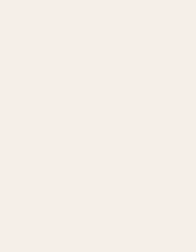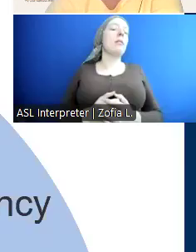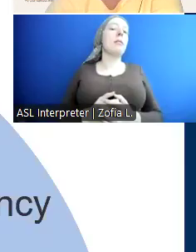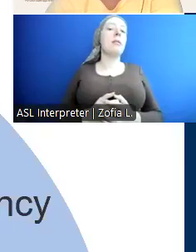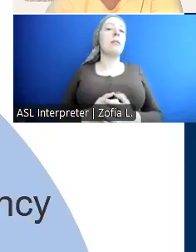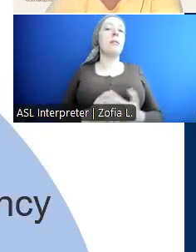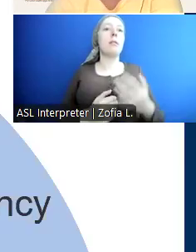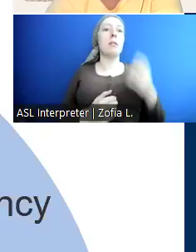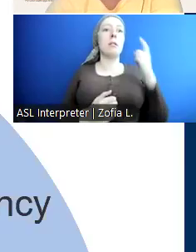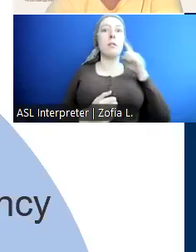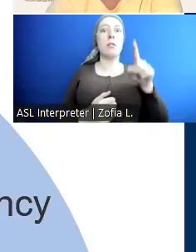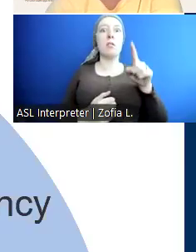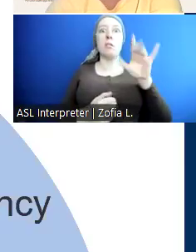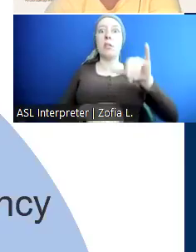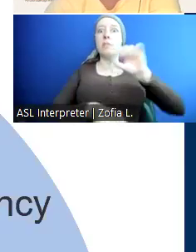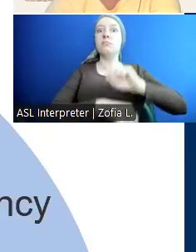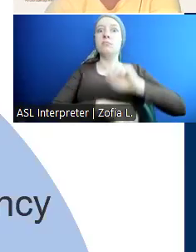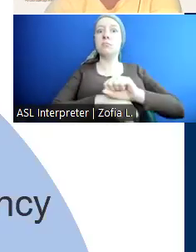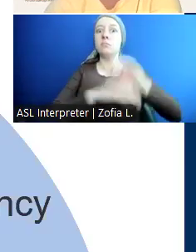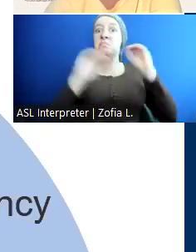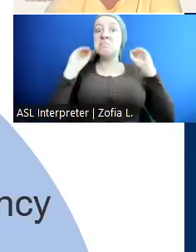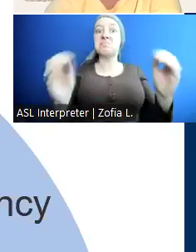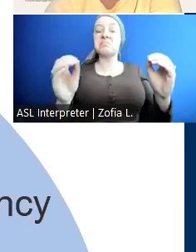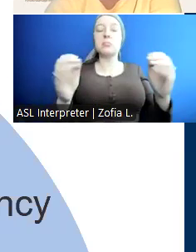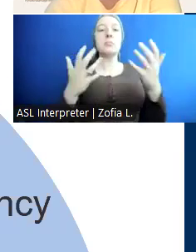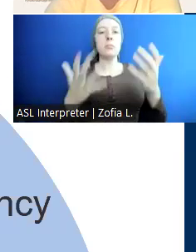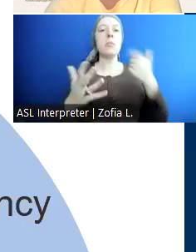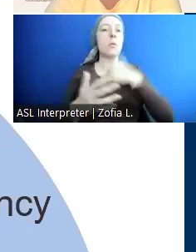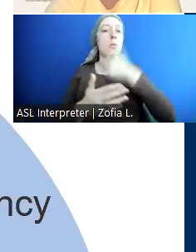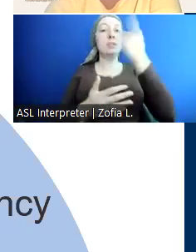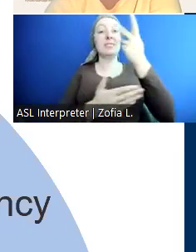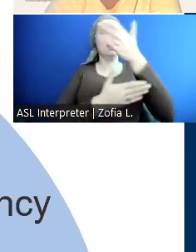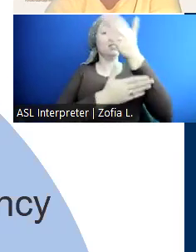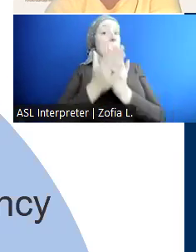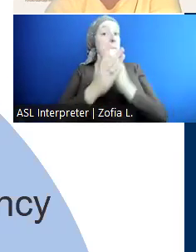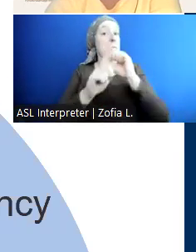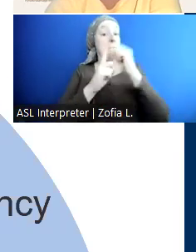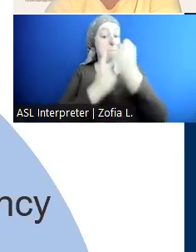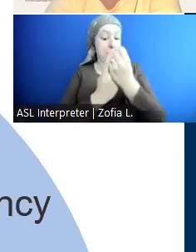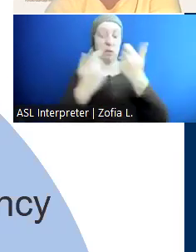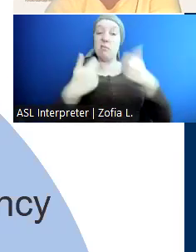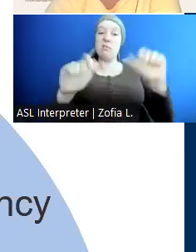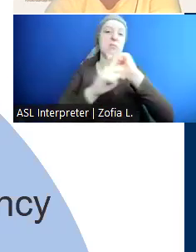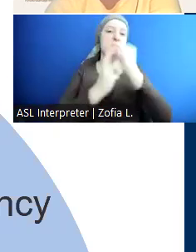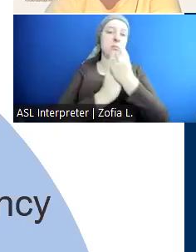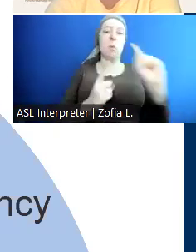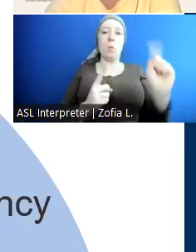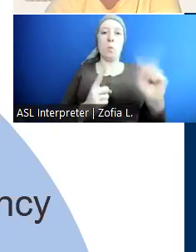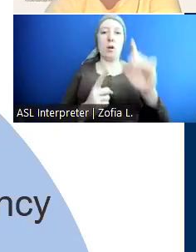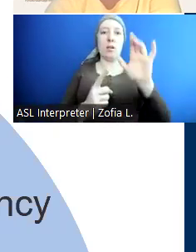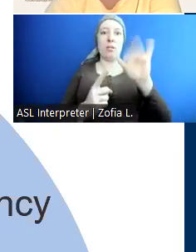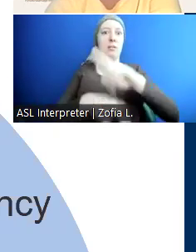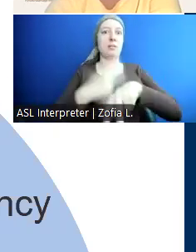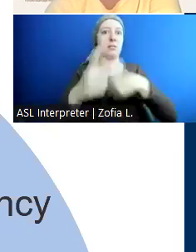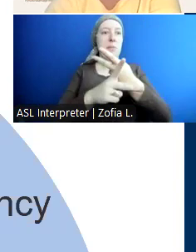know, for that, you know, that labor. And so we see in some of those situations, certainly, where there could be that dynamic